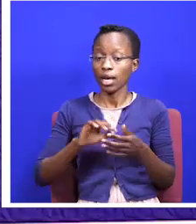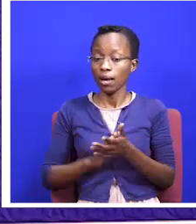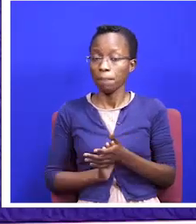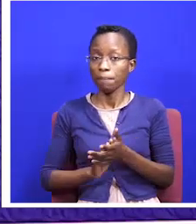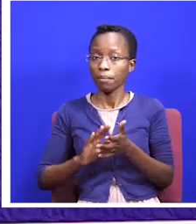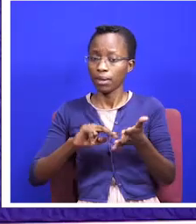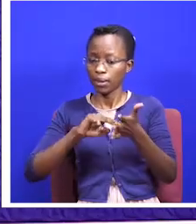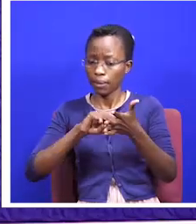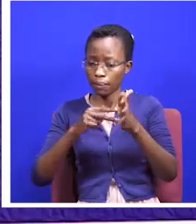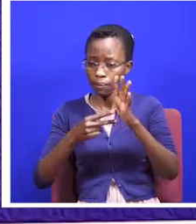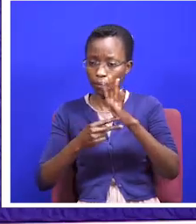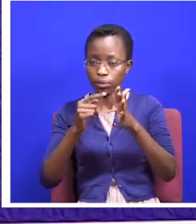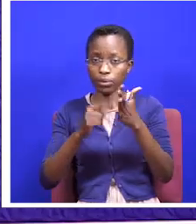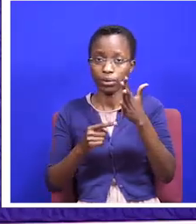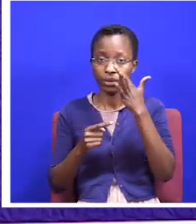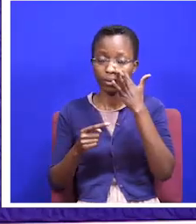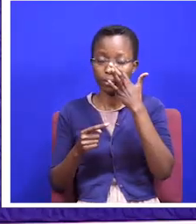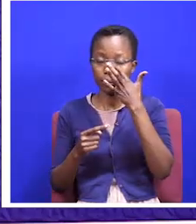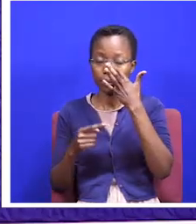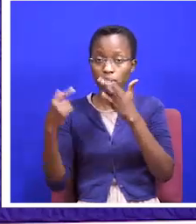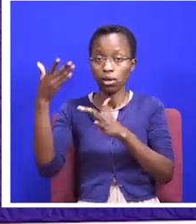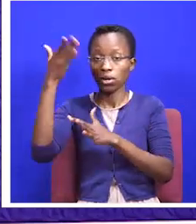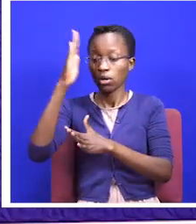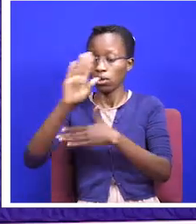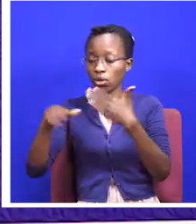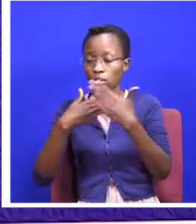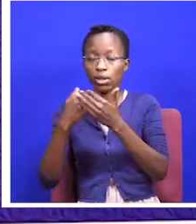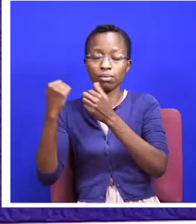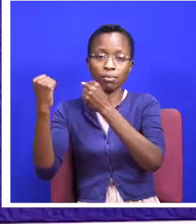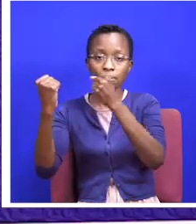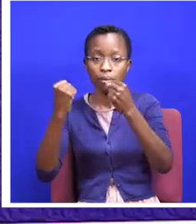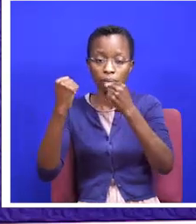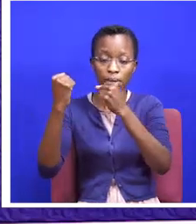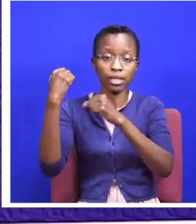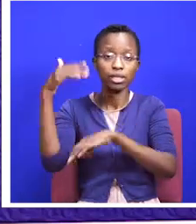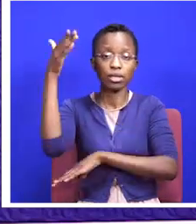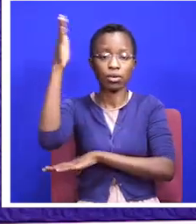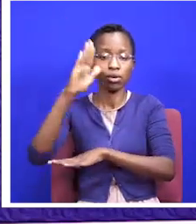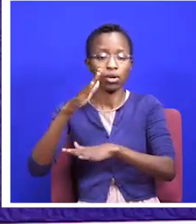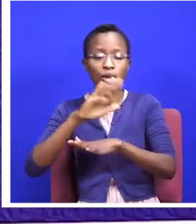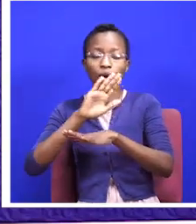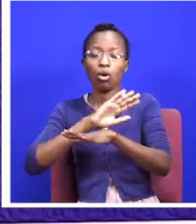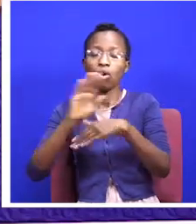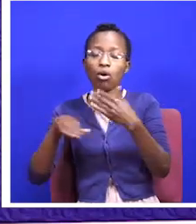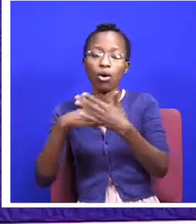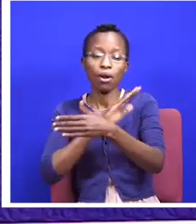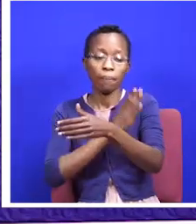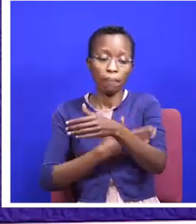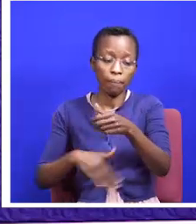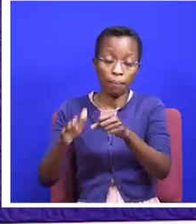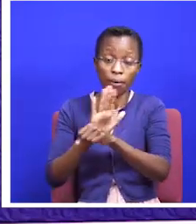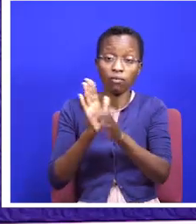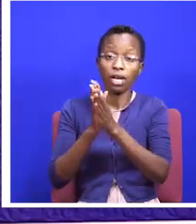Now, El Shaddai means God Almighty, the all-powerful and